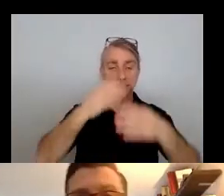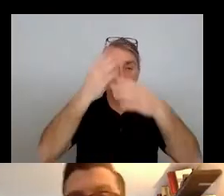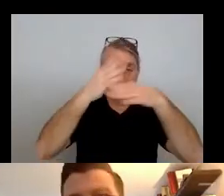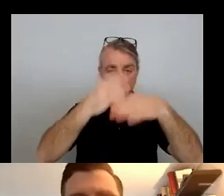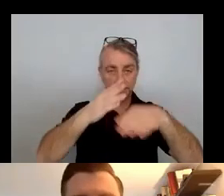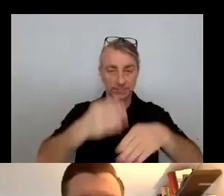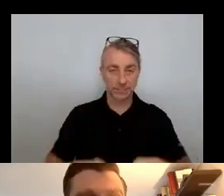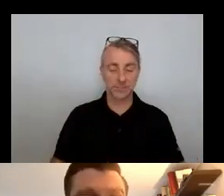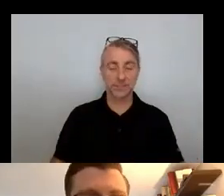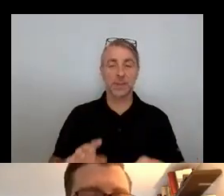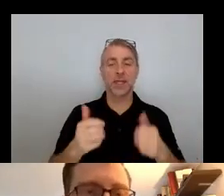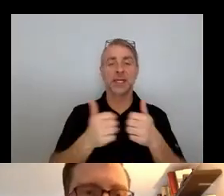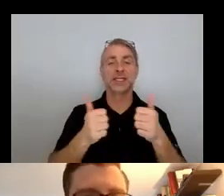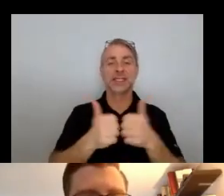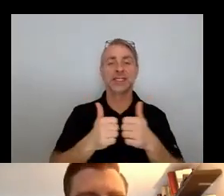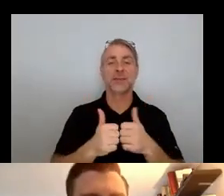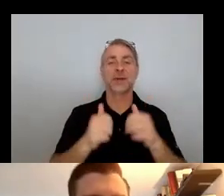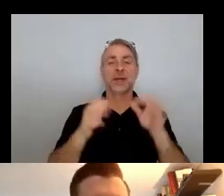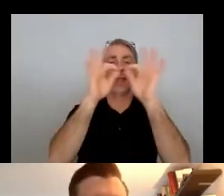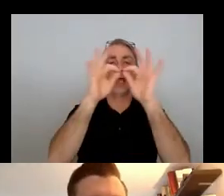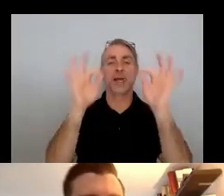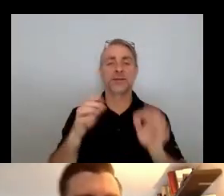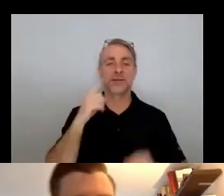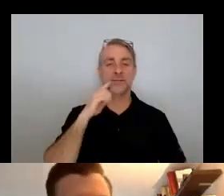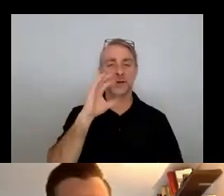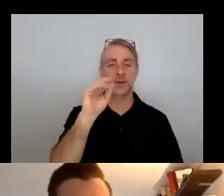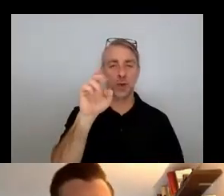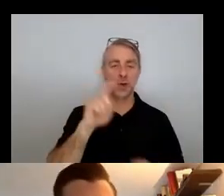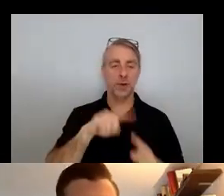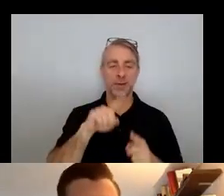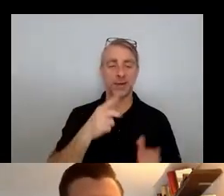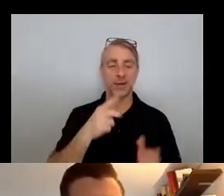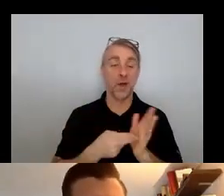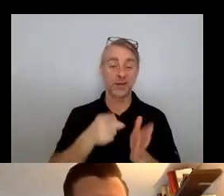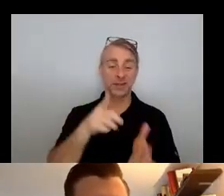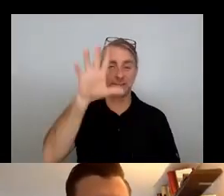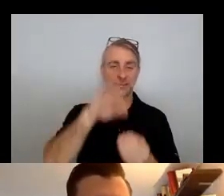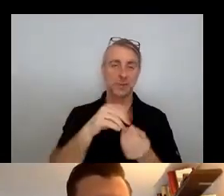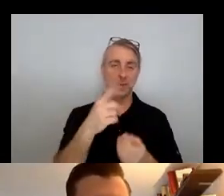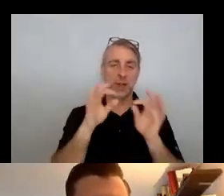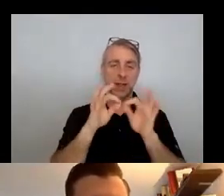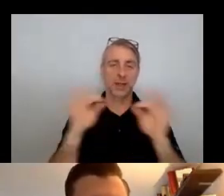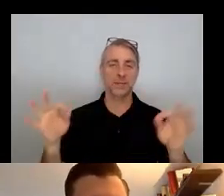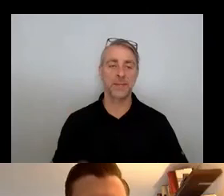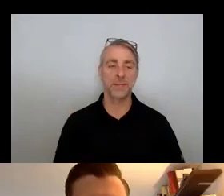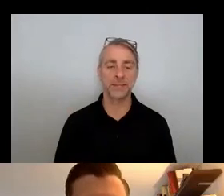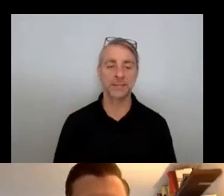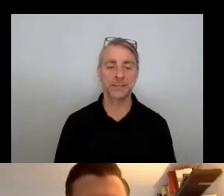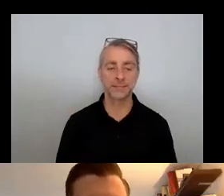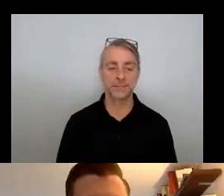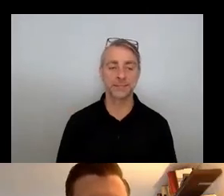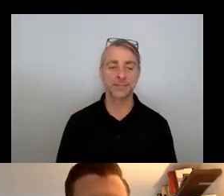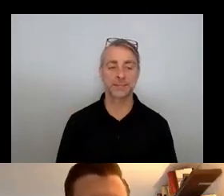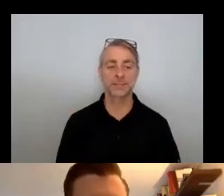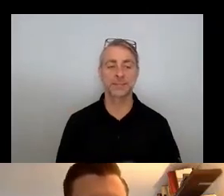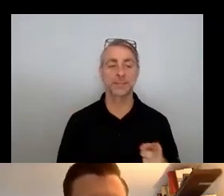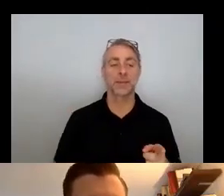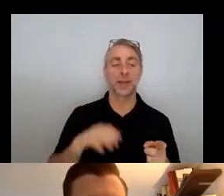really it's kind of one line of code. So if we were to load our effect sizes